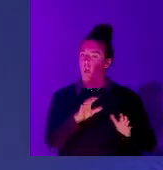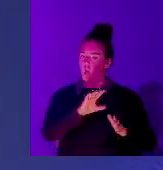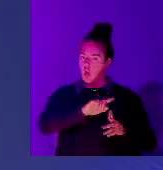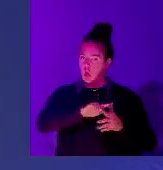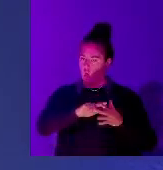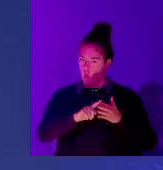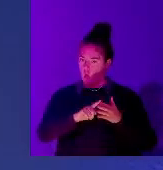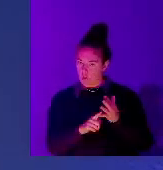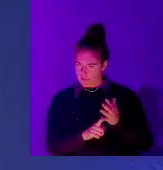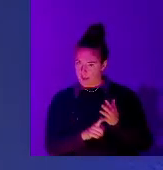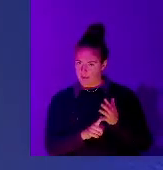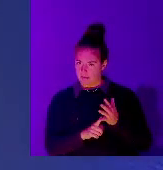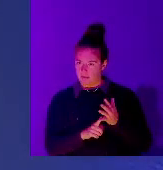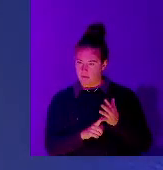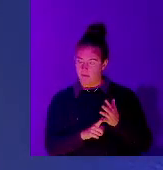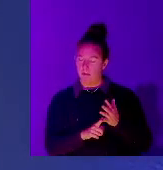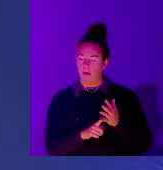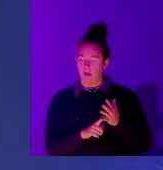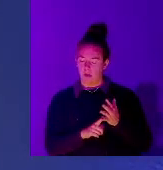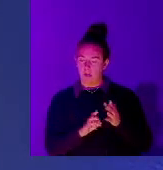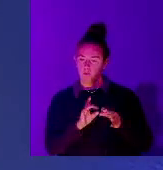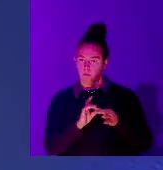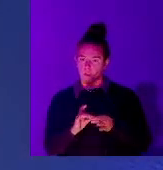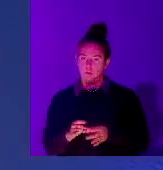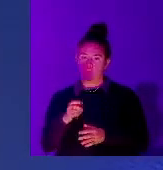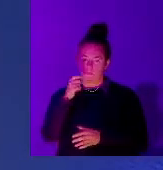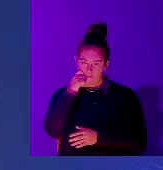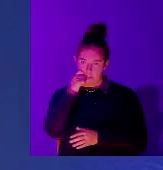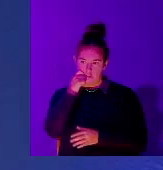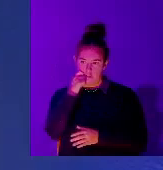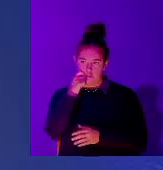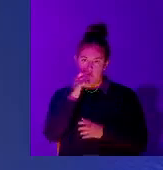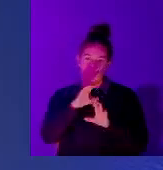the world, or the devil.